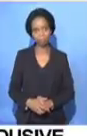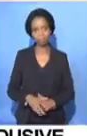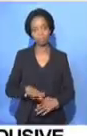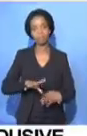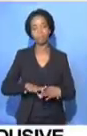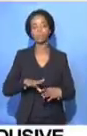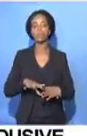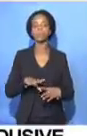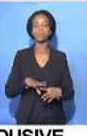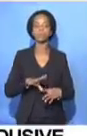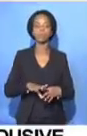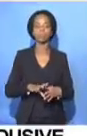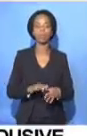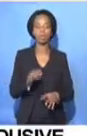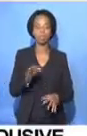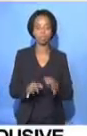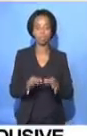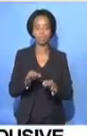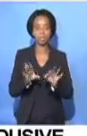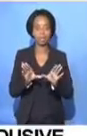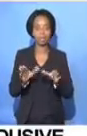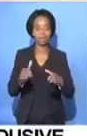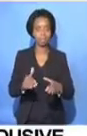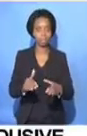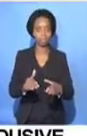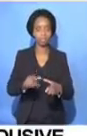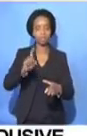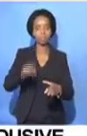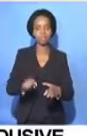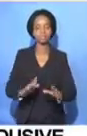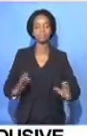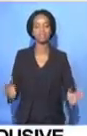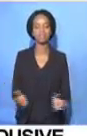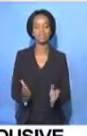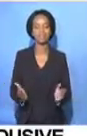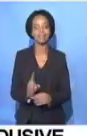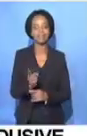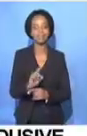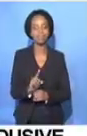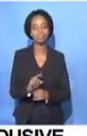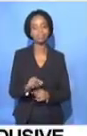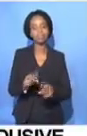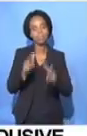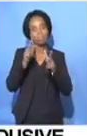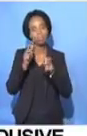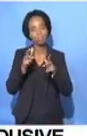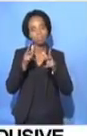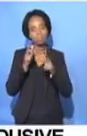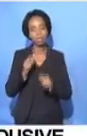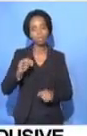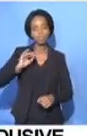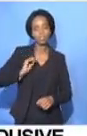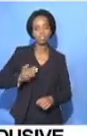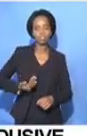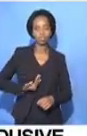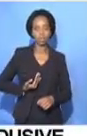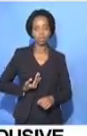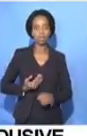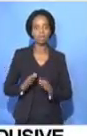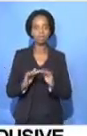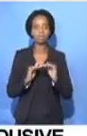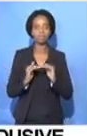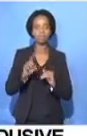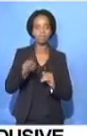Four, that political parties should be encouraged to observe gender parity in line with the SADC